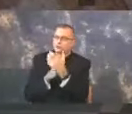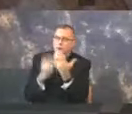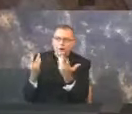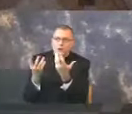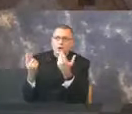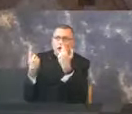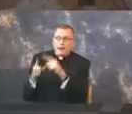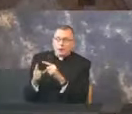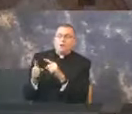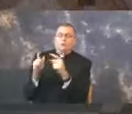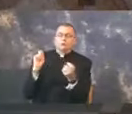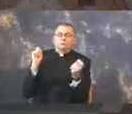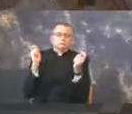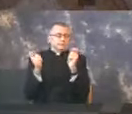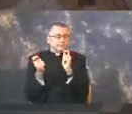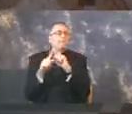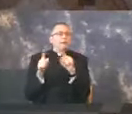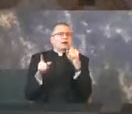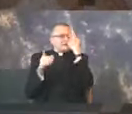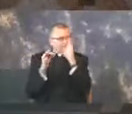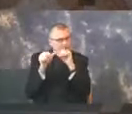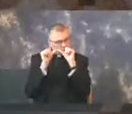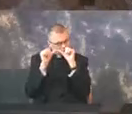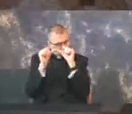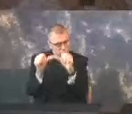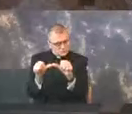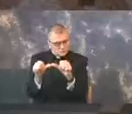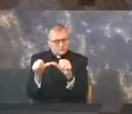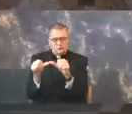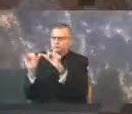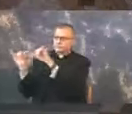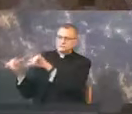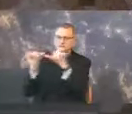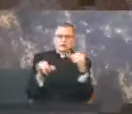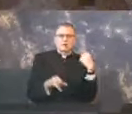gospel was the question for each of them, and it is for us in our moment now.